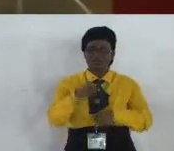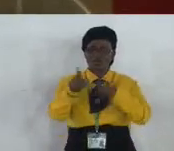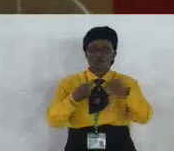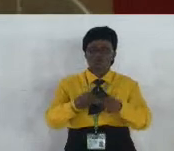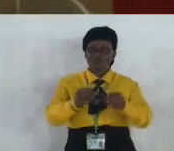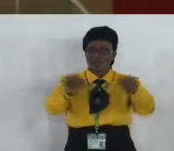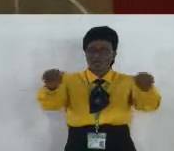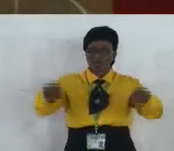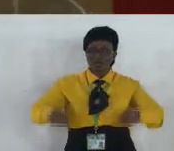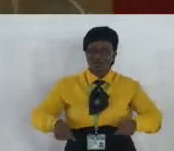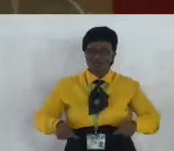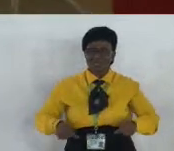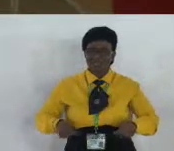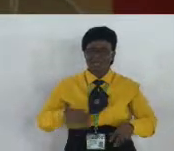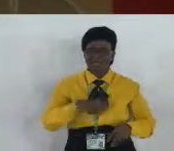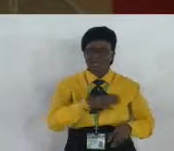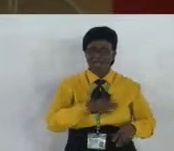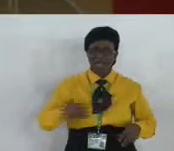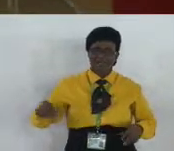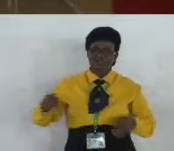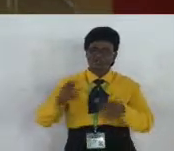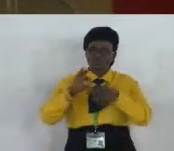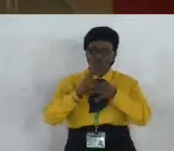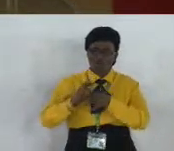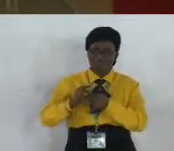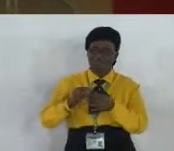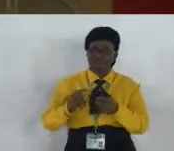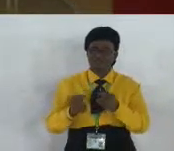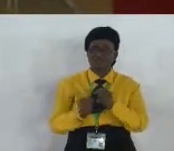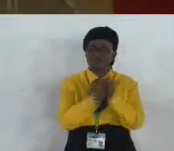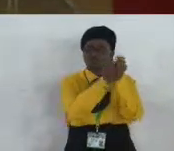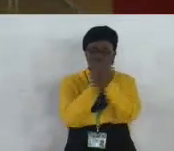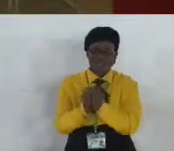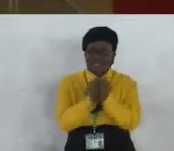and join together in faith with your neighbors